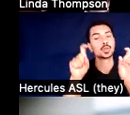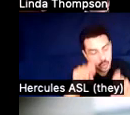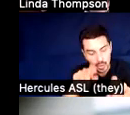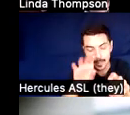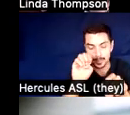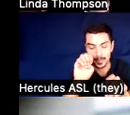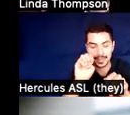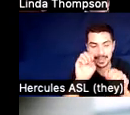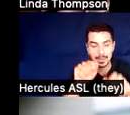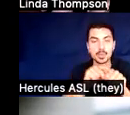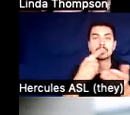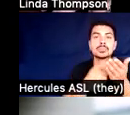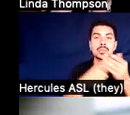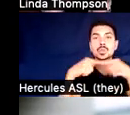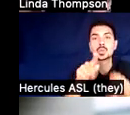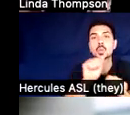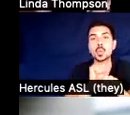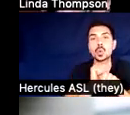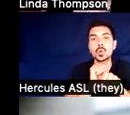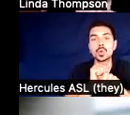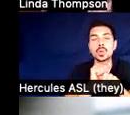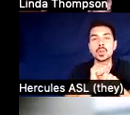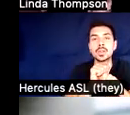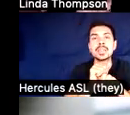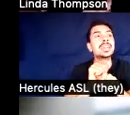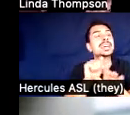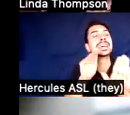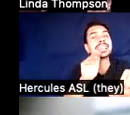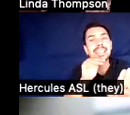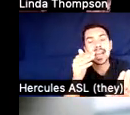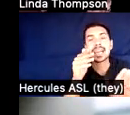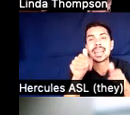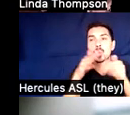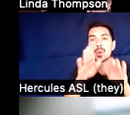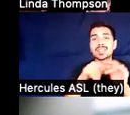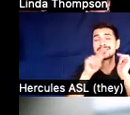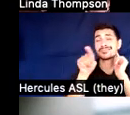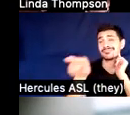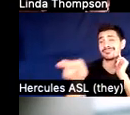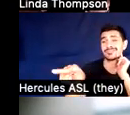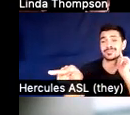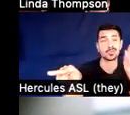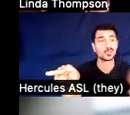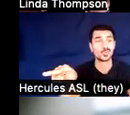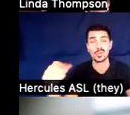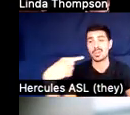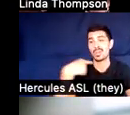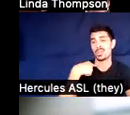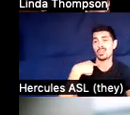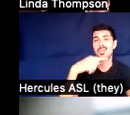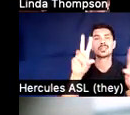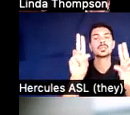say it in a way that is not pointing fingers at anybody. We can only talk from our own perspective and what's